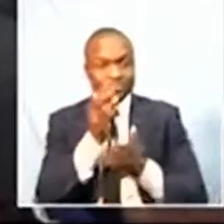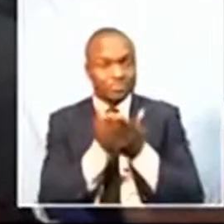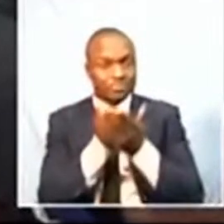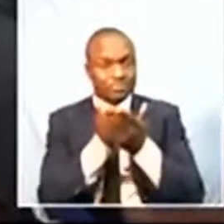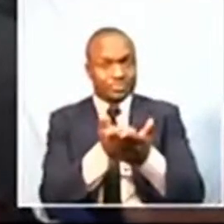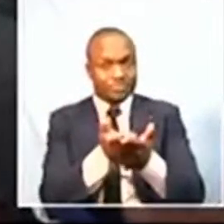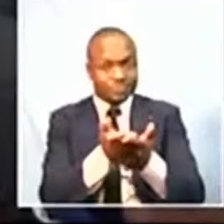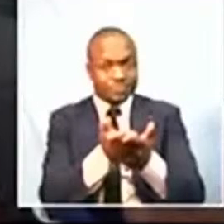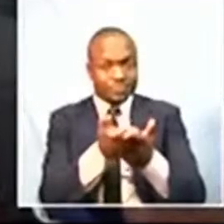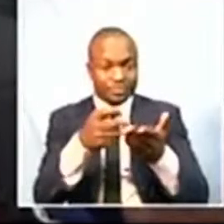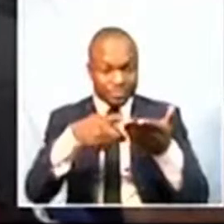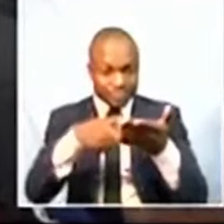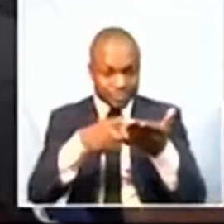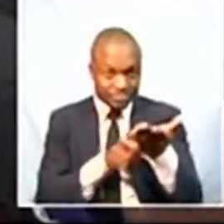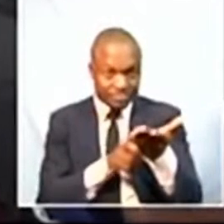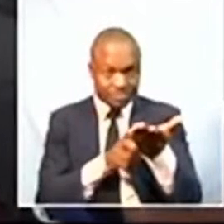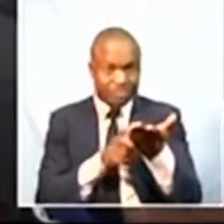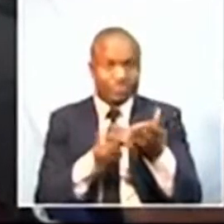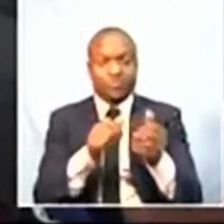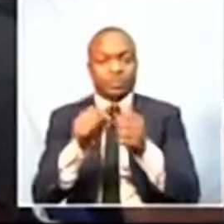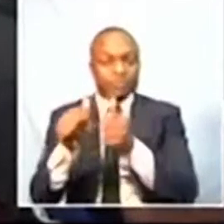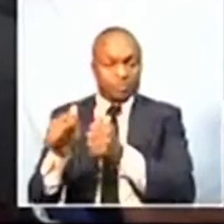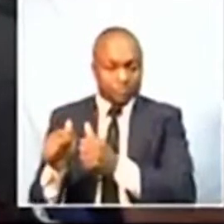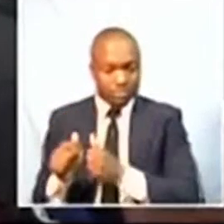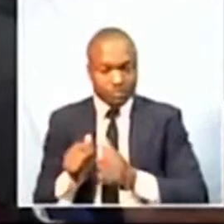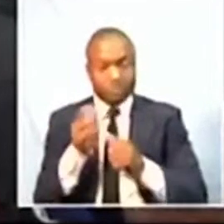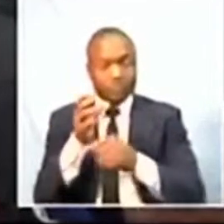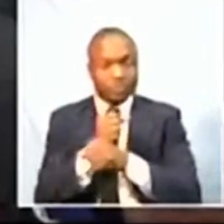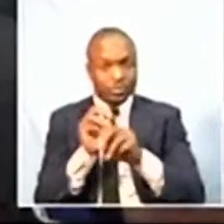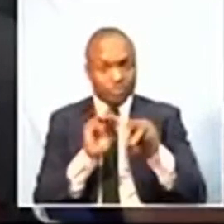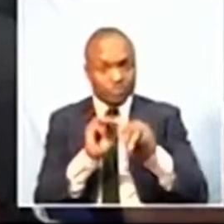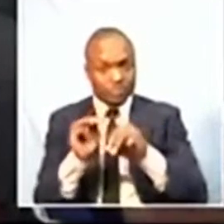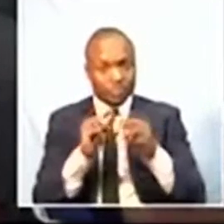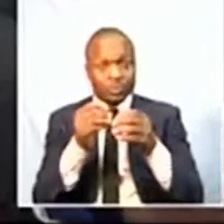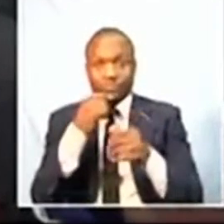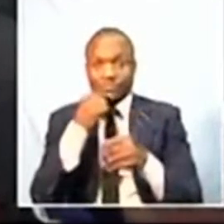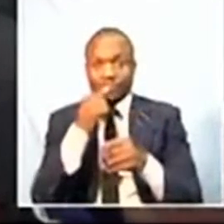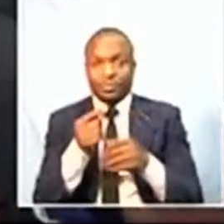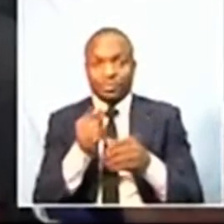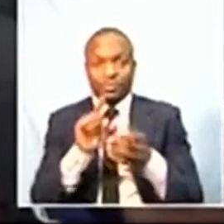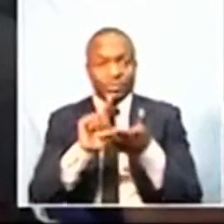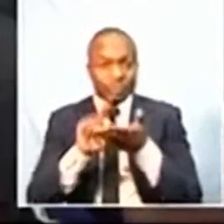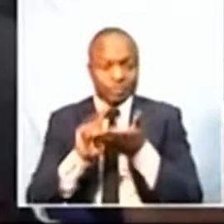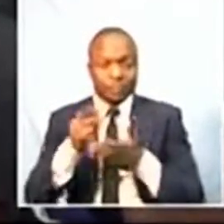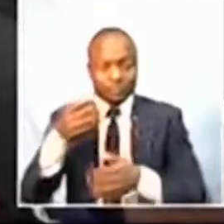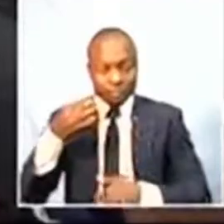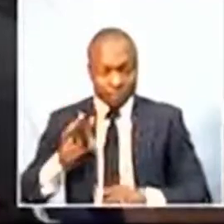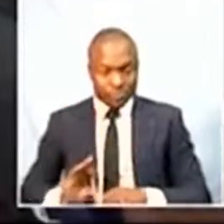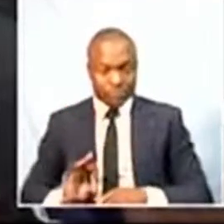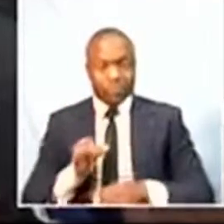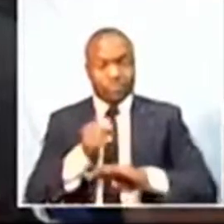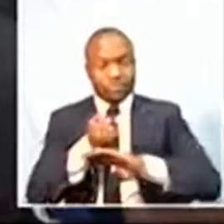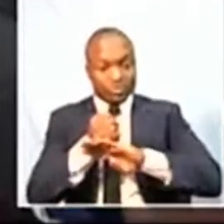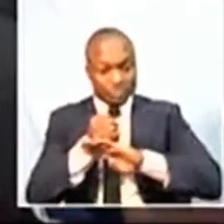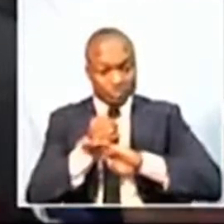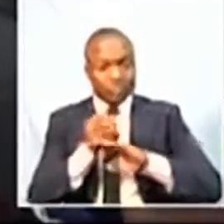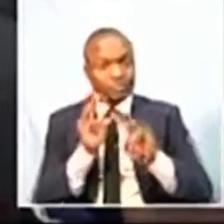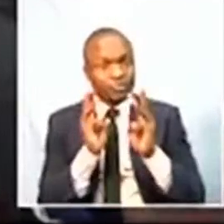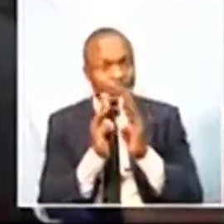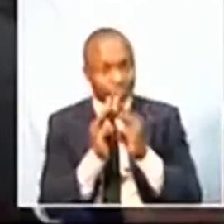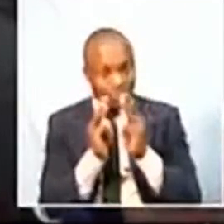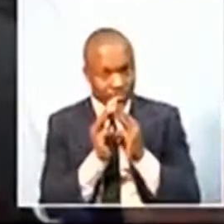receipts. Action taken, management wishes to state that loan beneficiaries were invited to a meeting